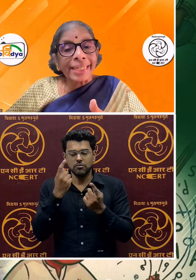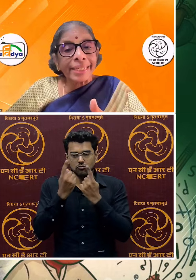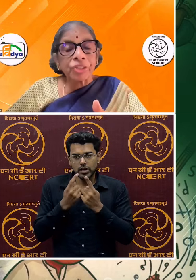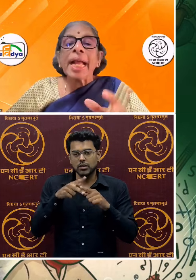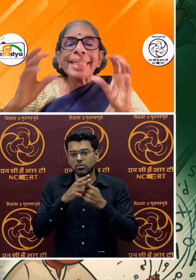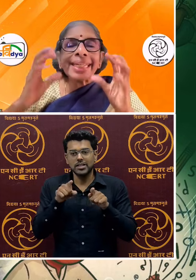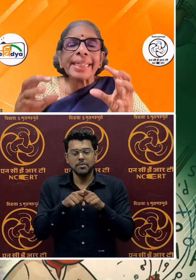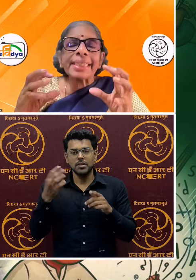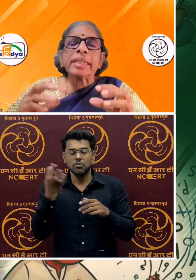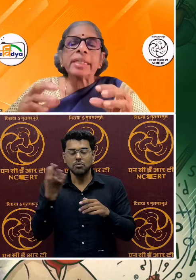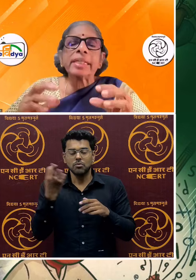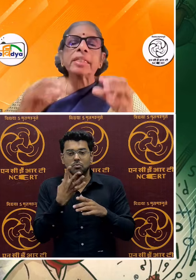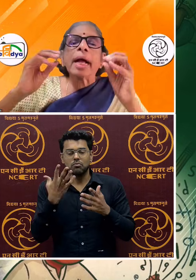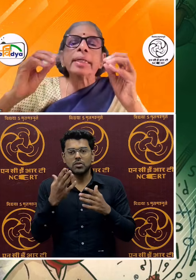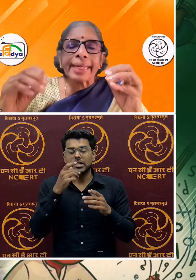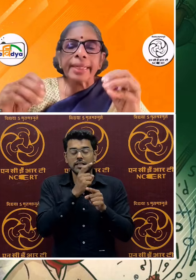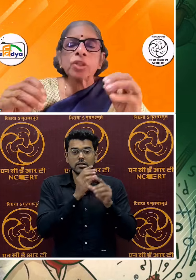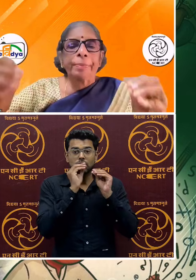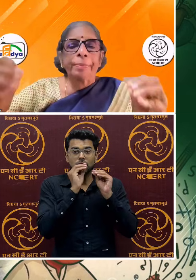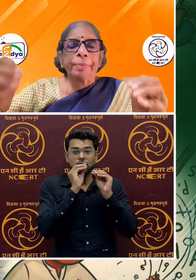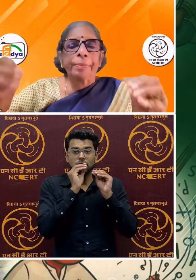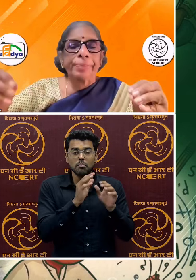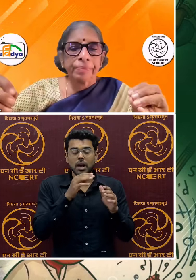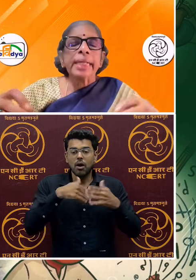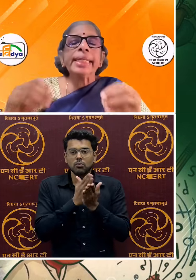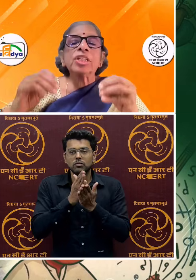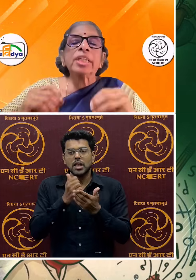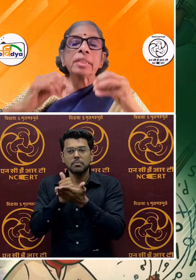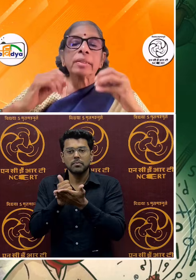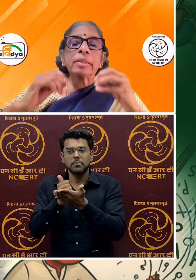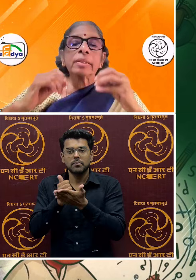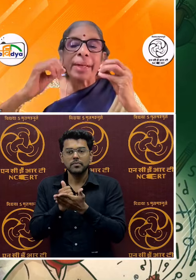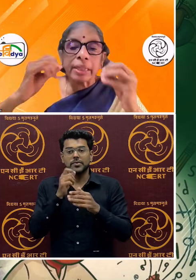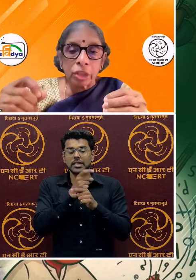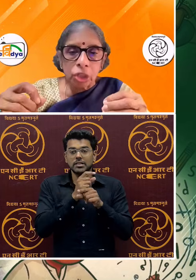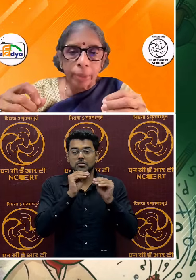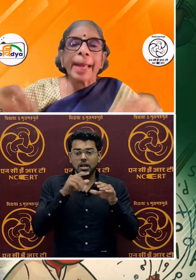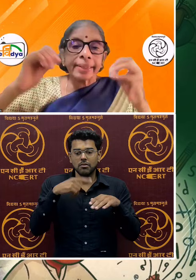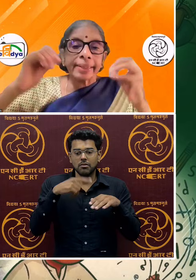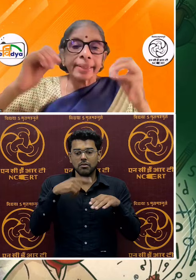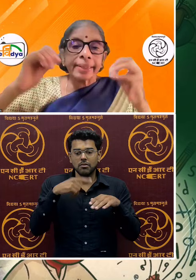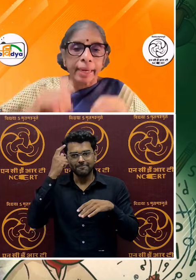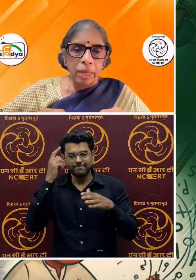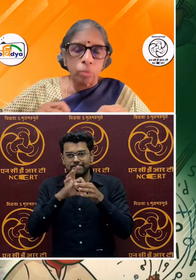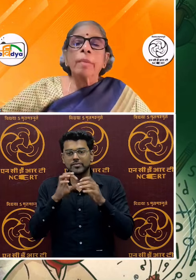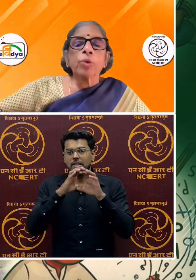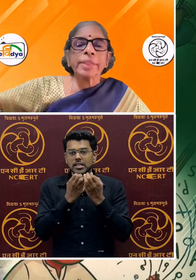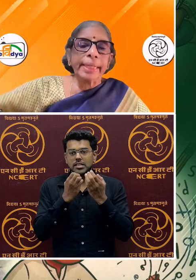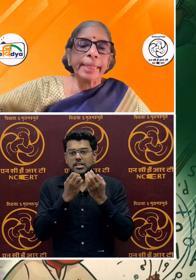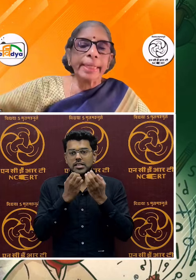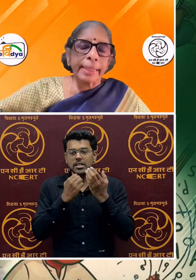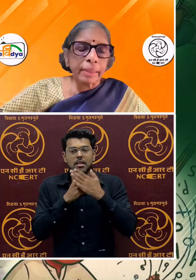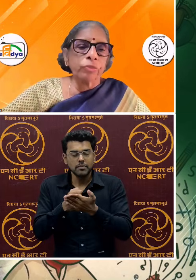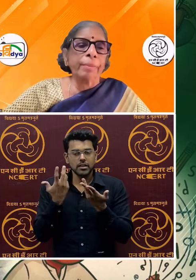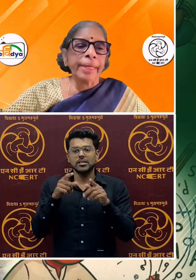phonic integration, teach teachers techniques to help them. Teach teachers methodologies to help in the classroom